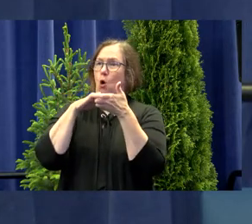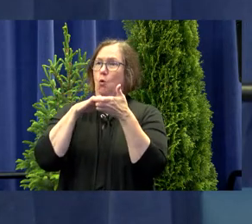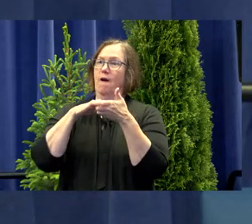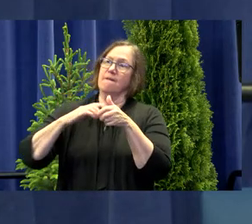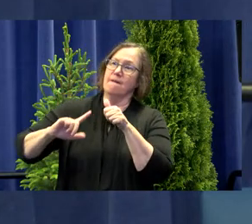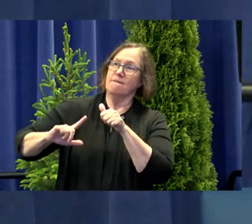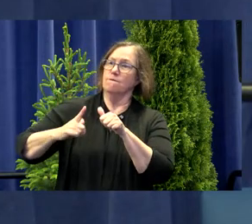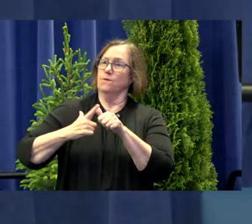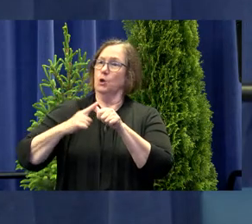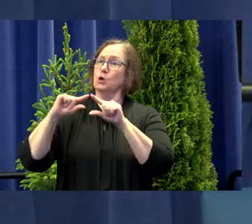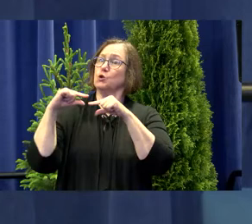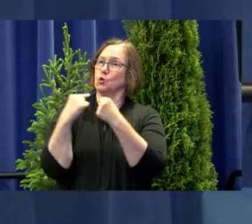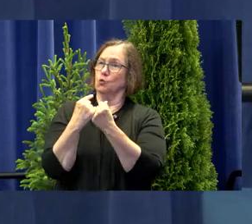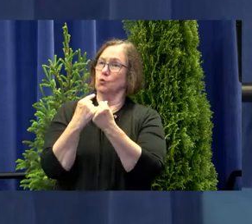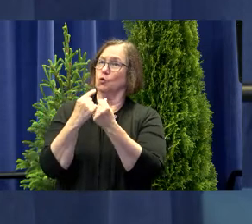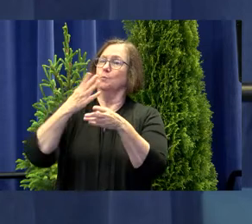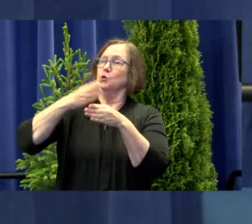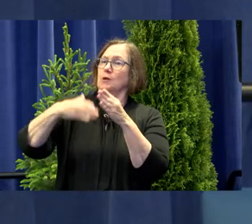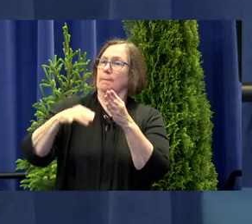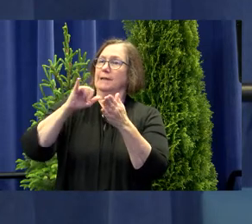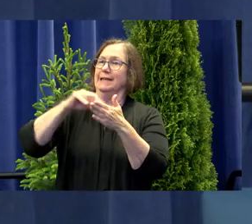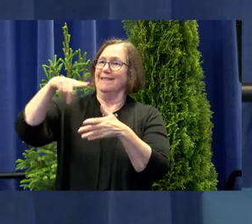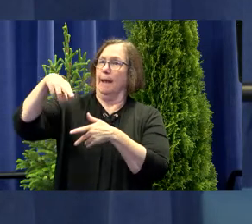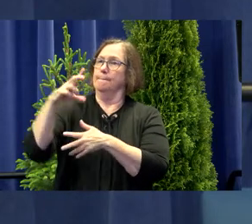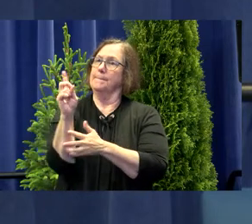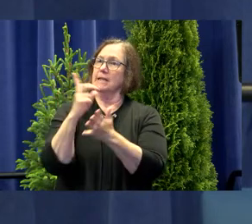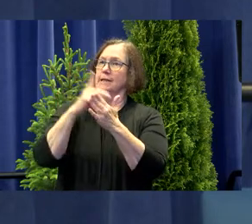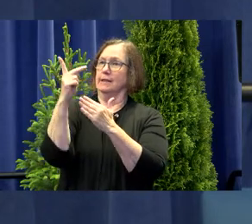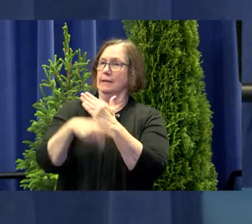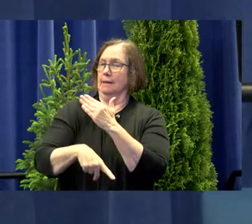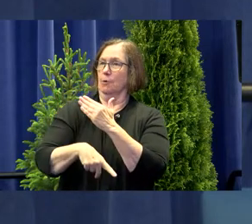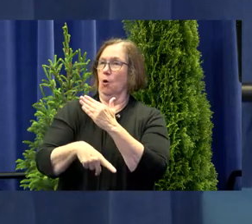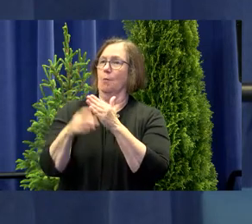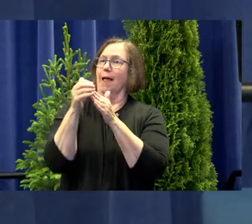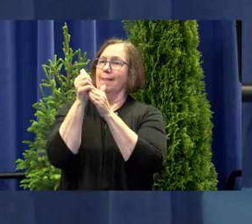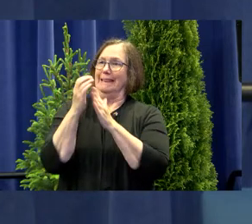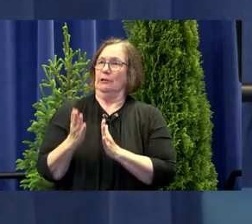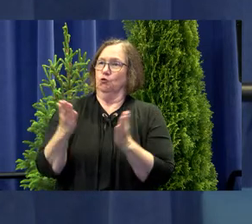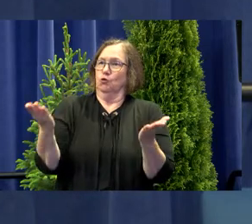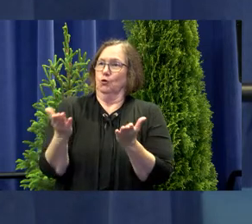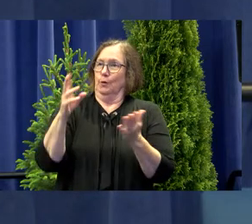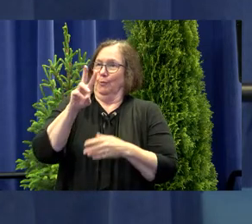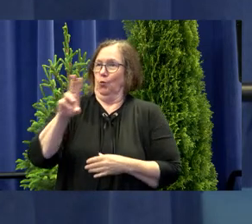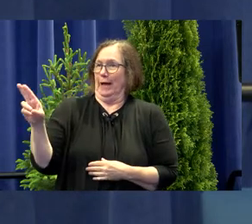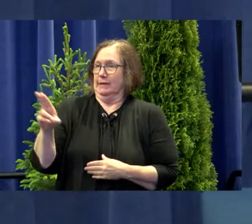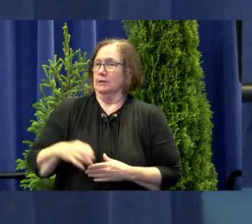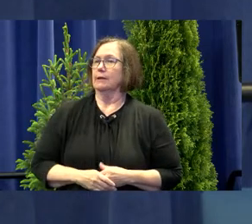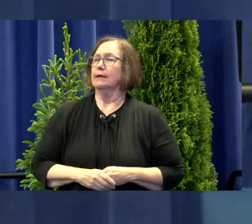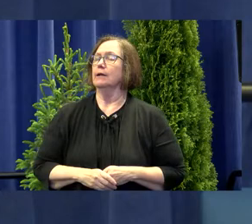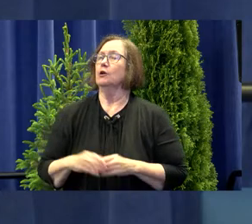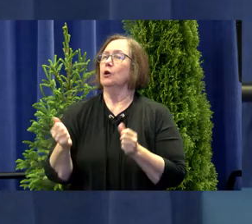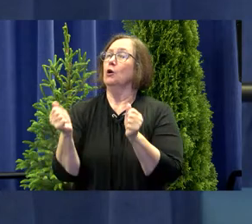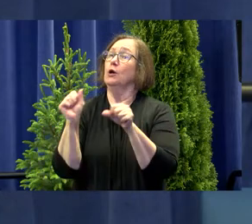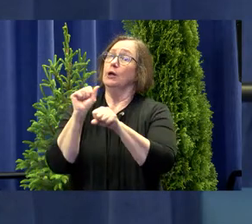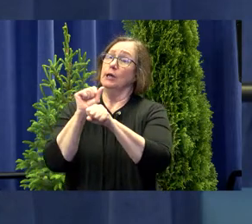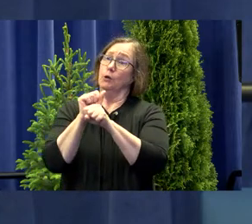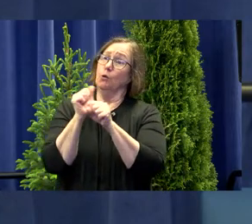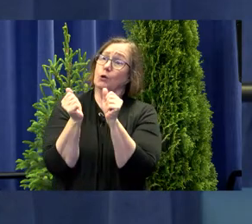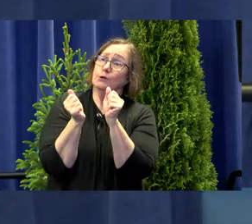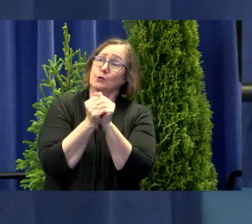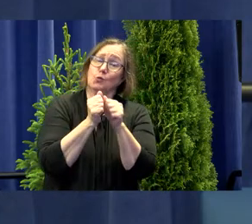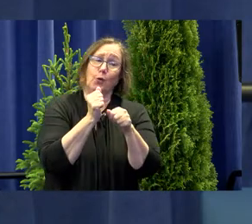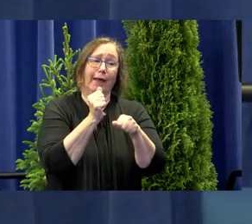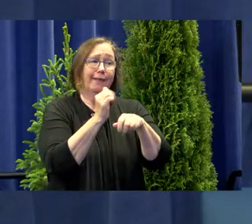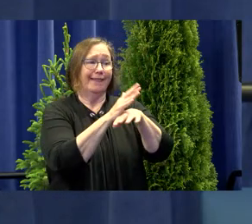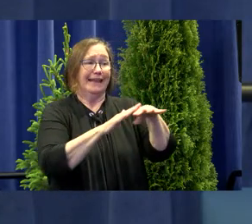cohort to complete a Doctor of Education at Western. He approached his work here with an Indigenous research paradigm